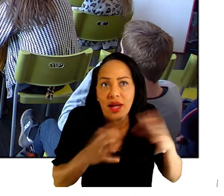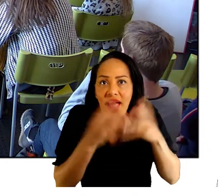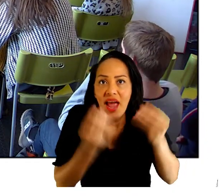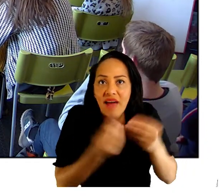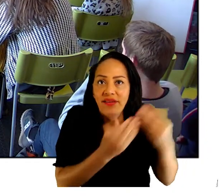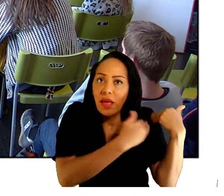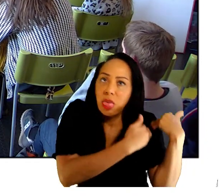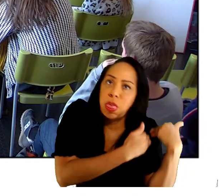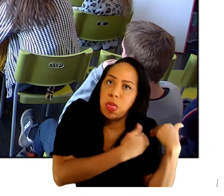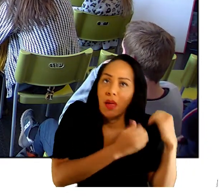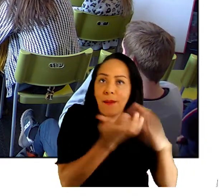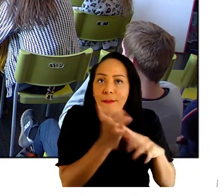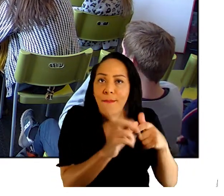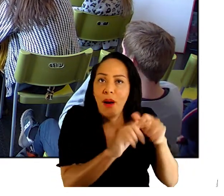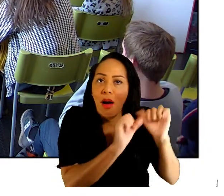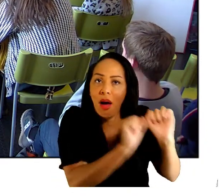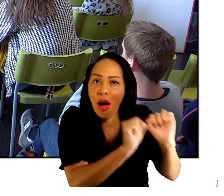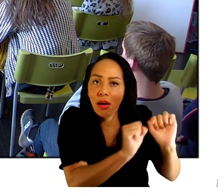by how quickly